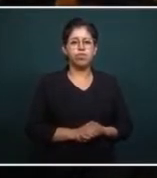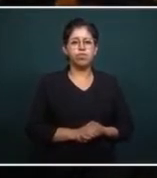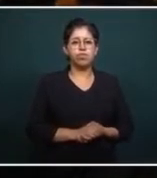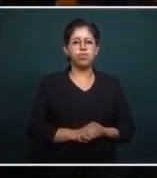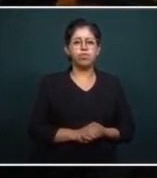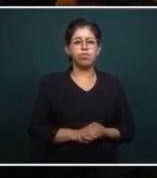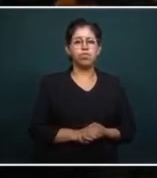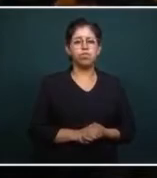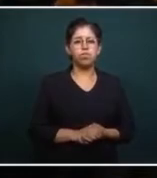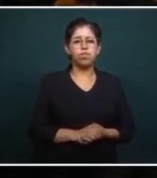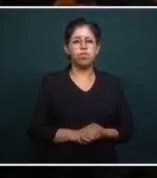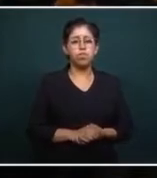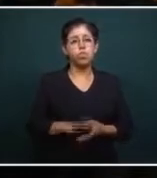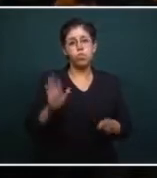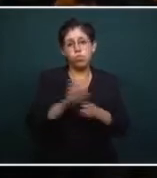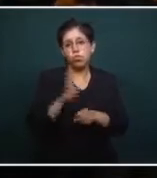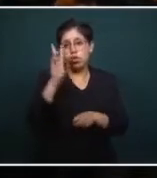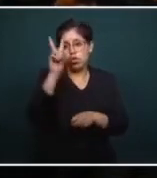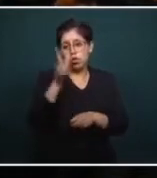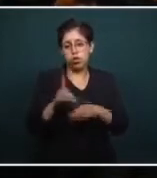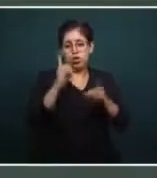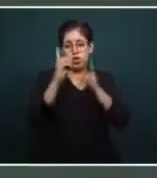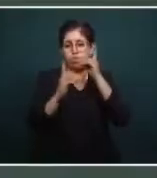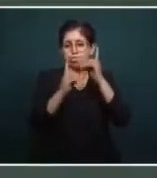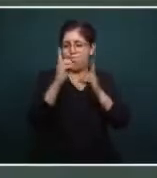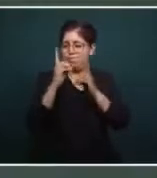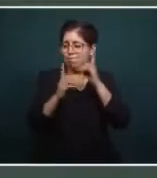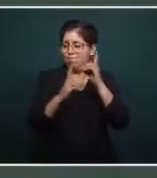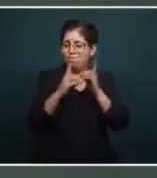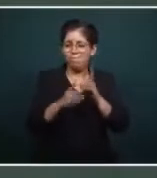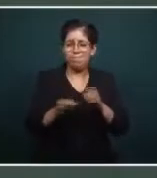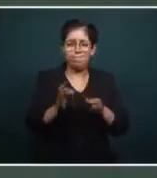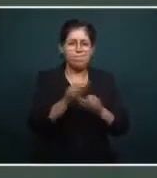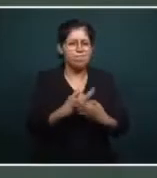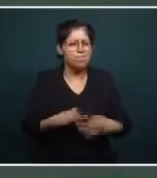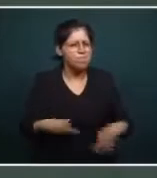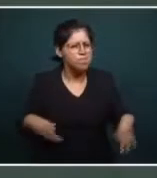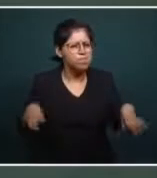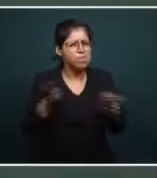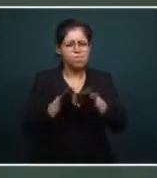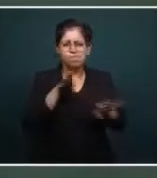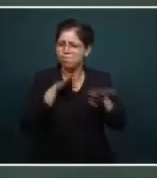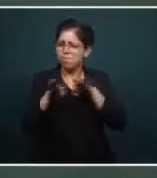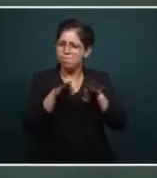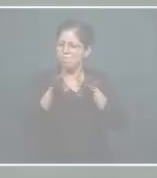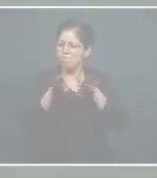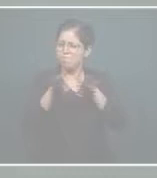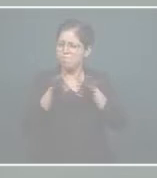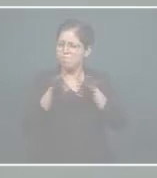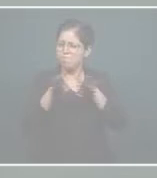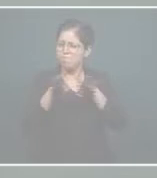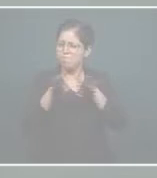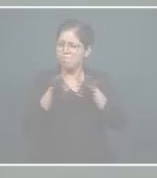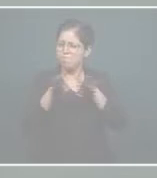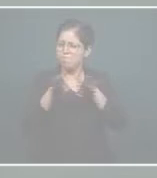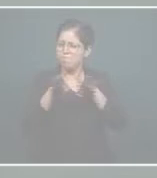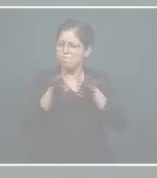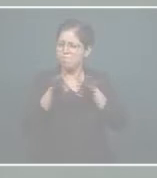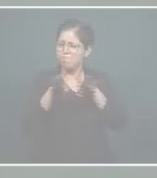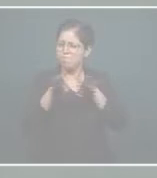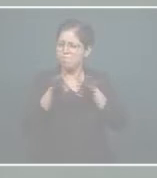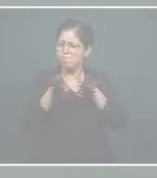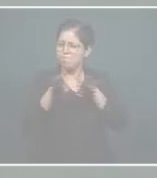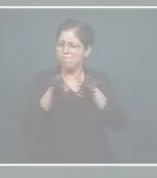Miren qué labor tan Look what destacada hasta a hoy. special Falta esta effort semana. that they've done this week. Échenle